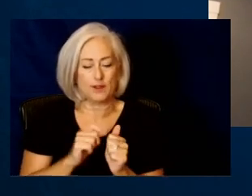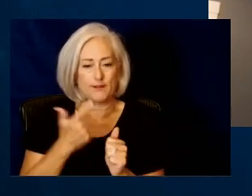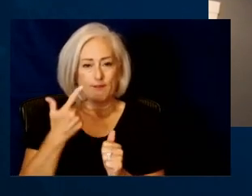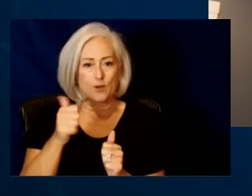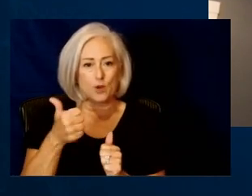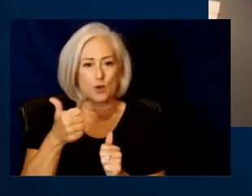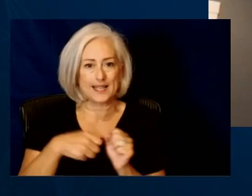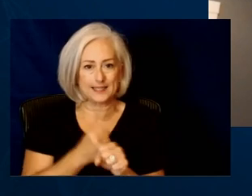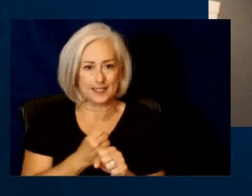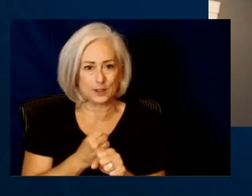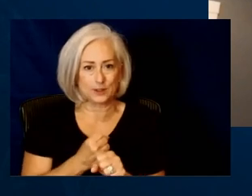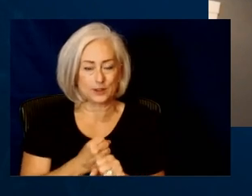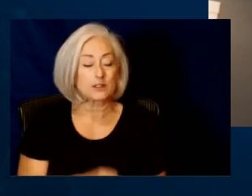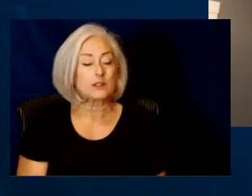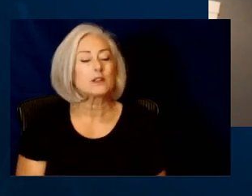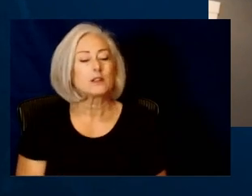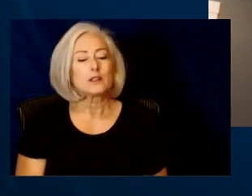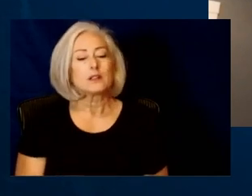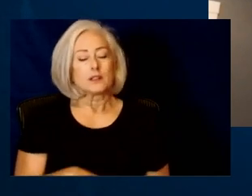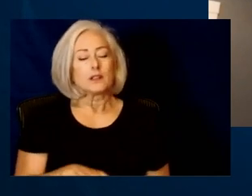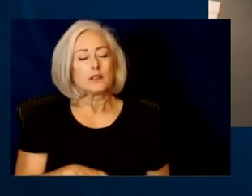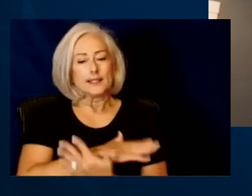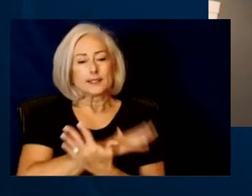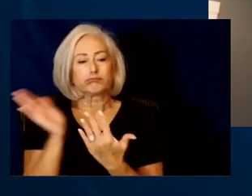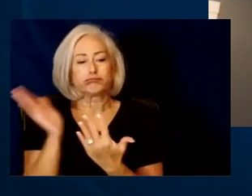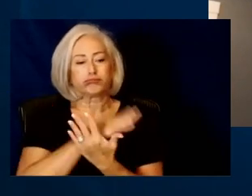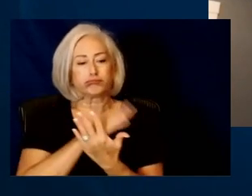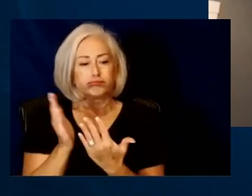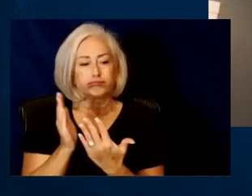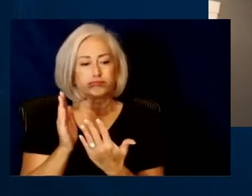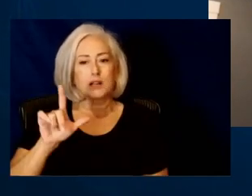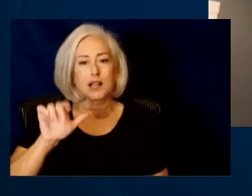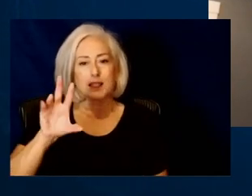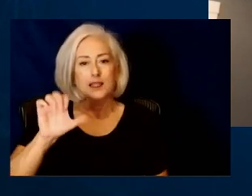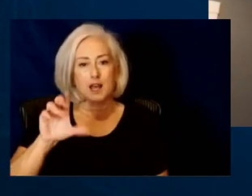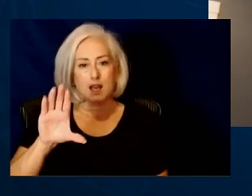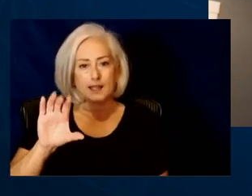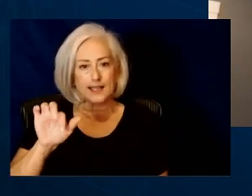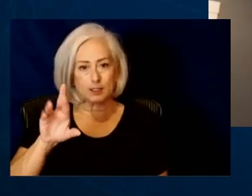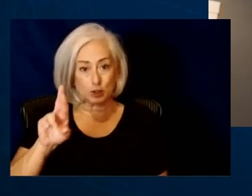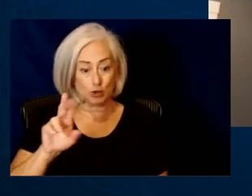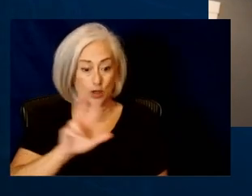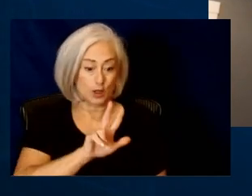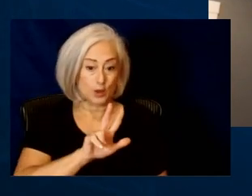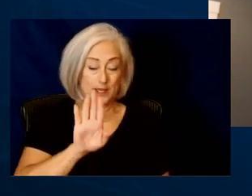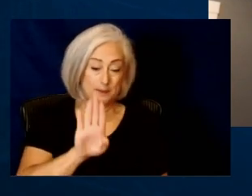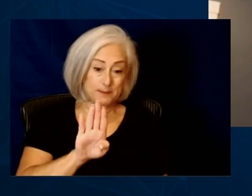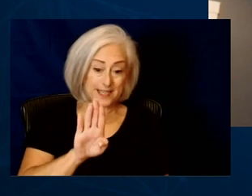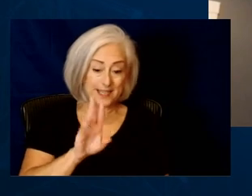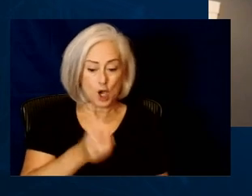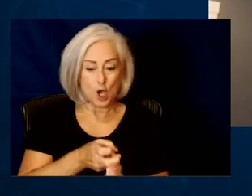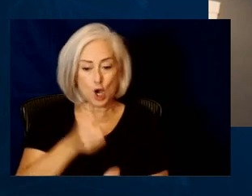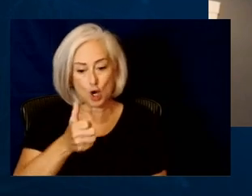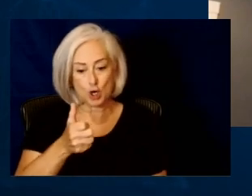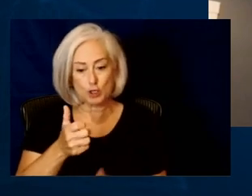of lung cancer, it does impact. I mean, 3B is a little harder to treat than 3A, but people could still survive.